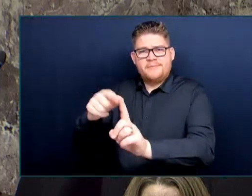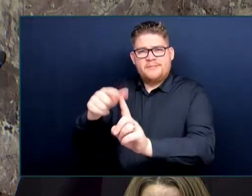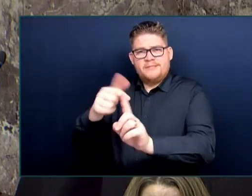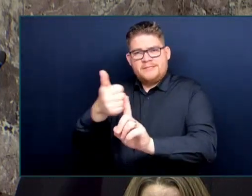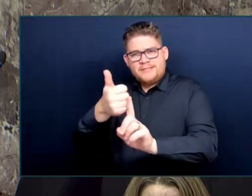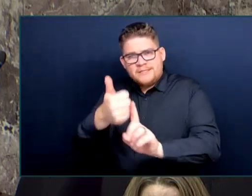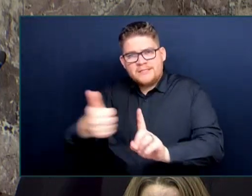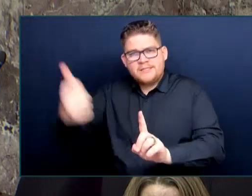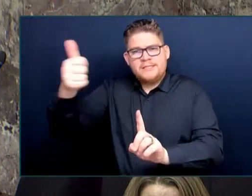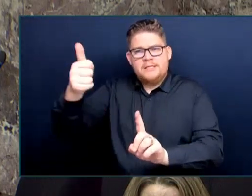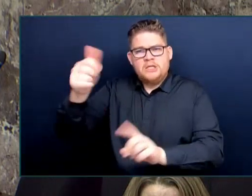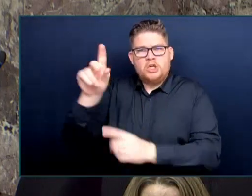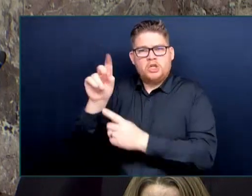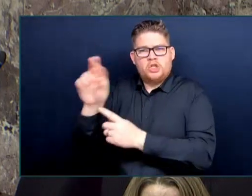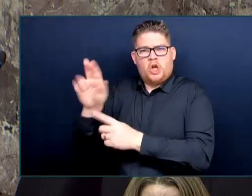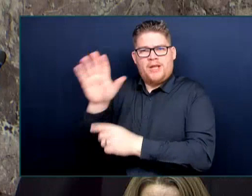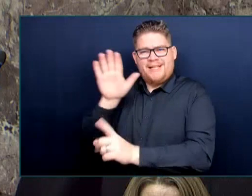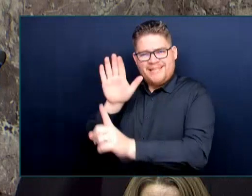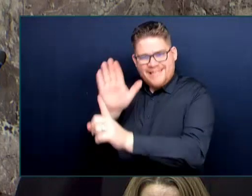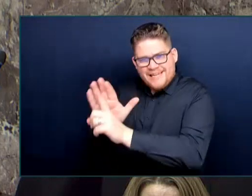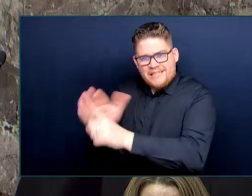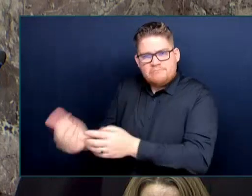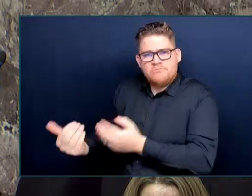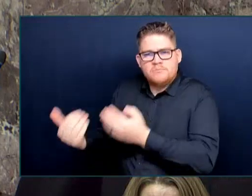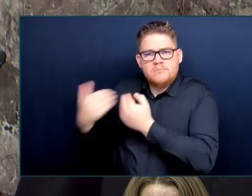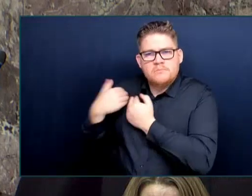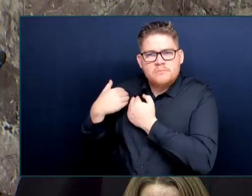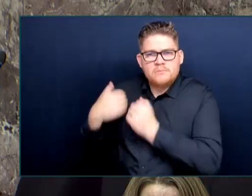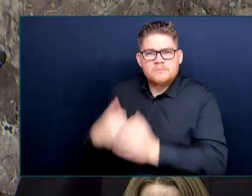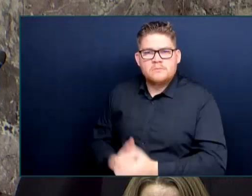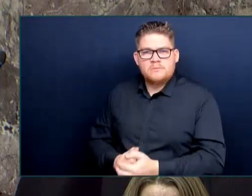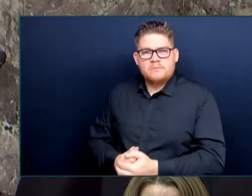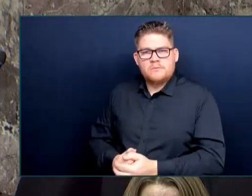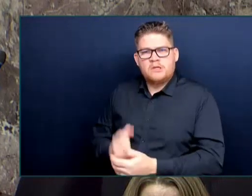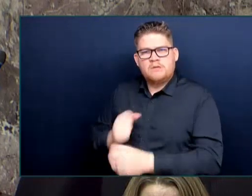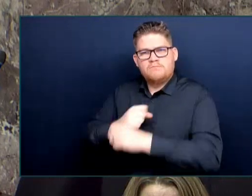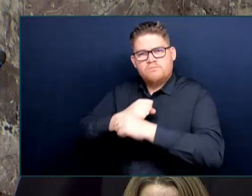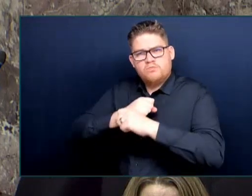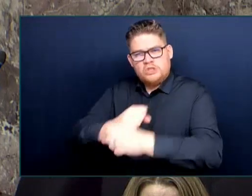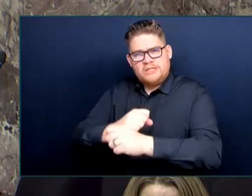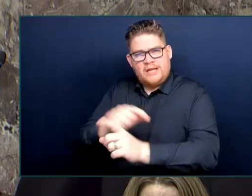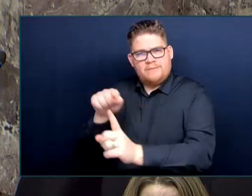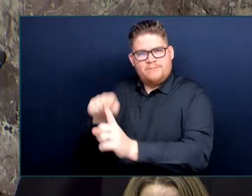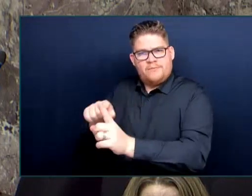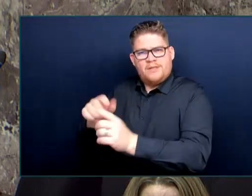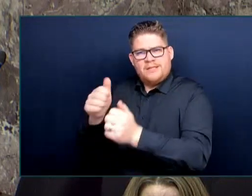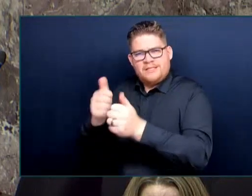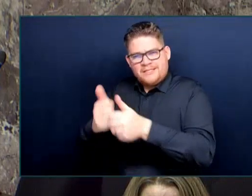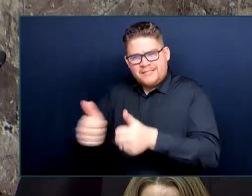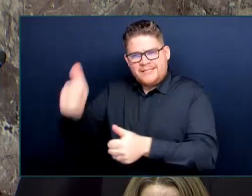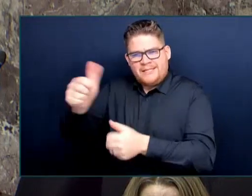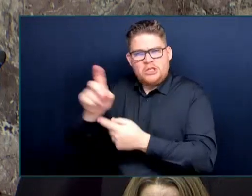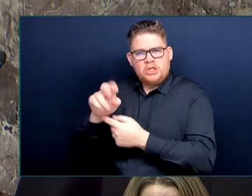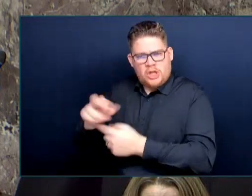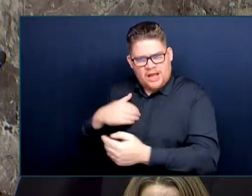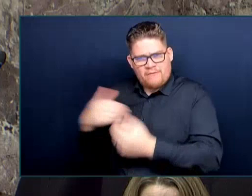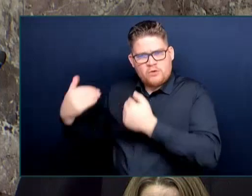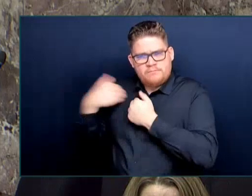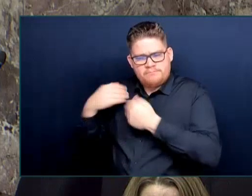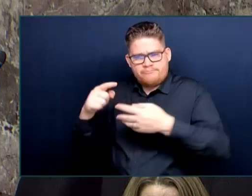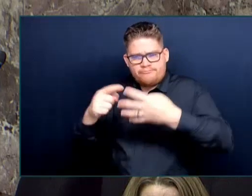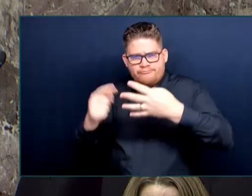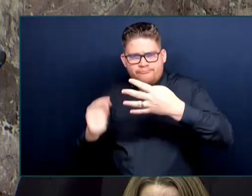patients. That is always what our senior doctors do in British Columbia. And I think to